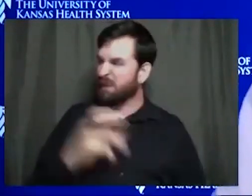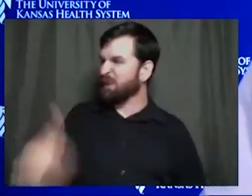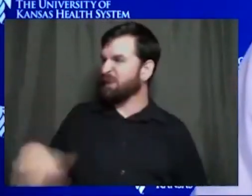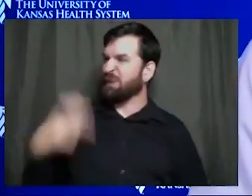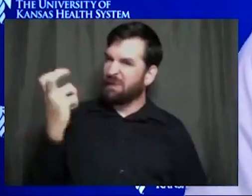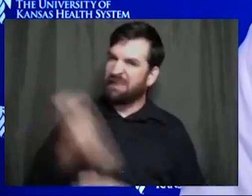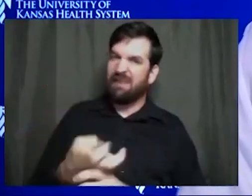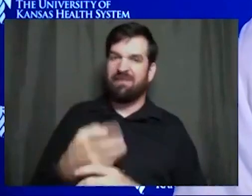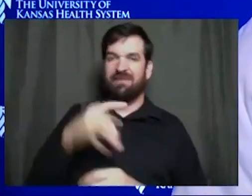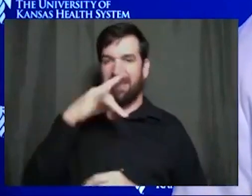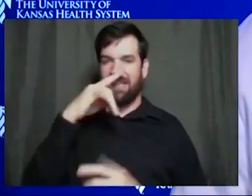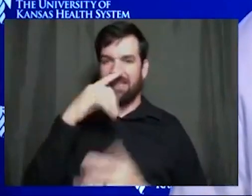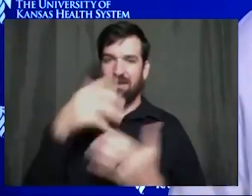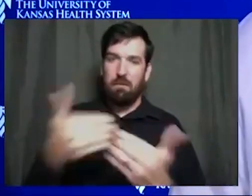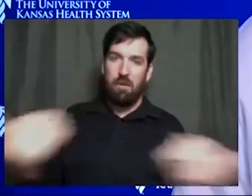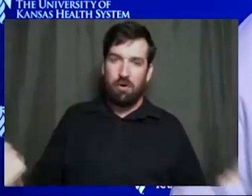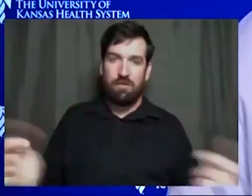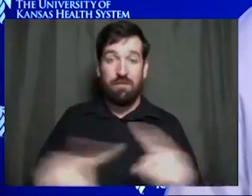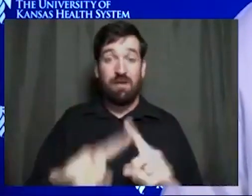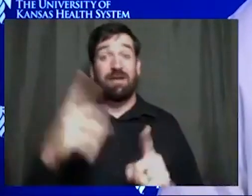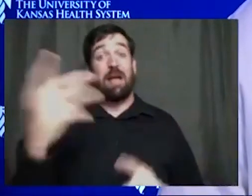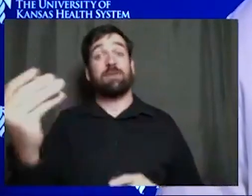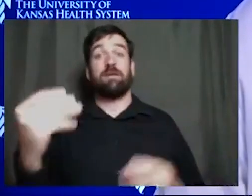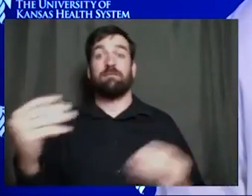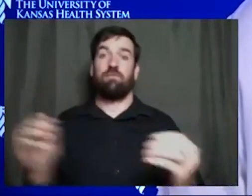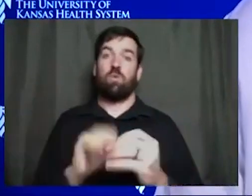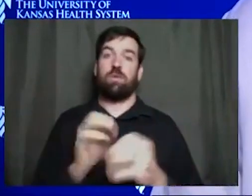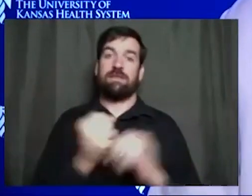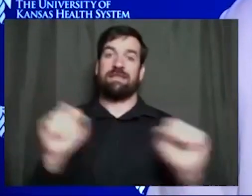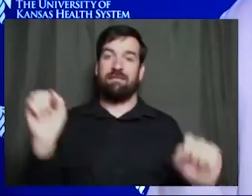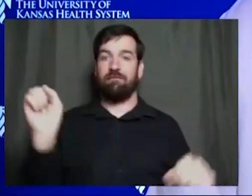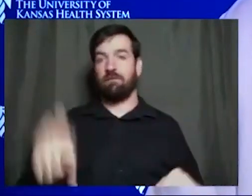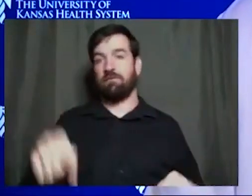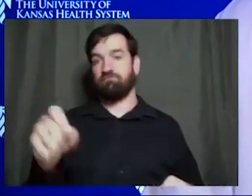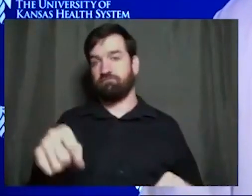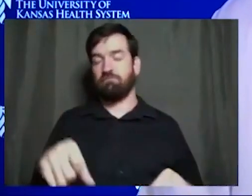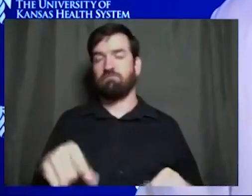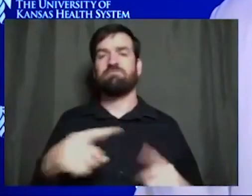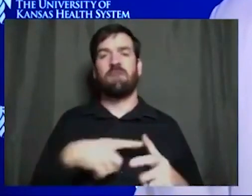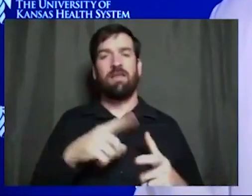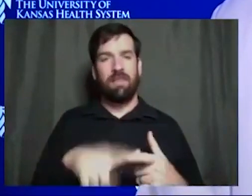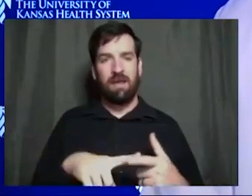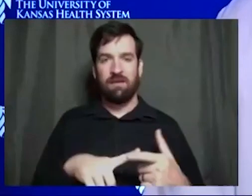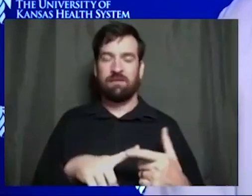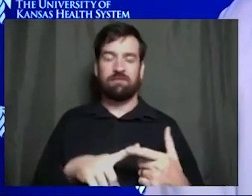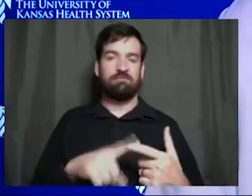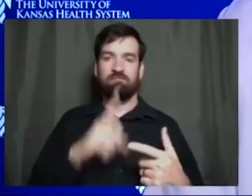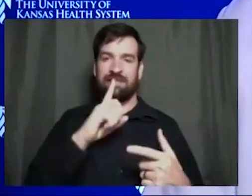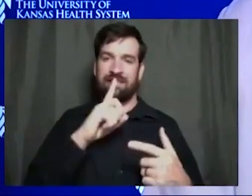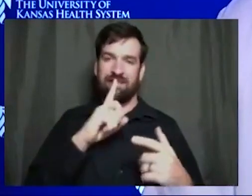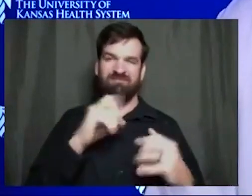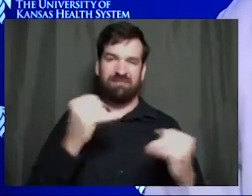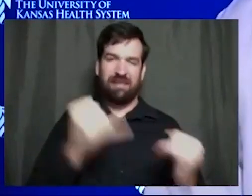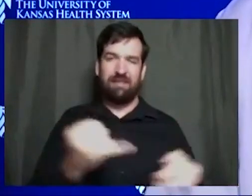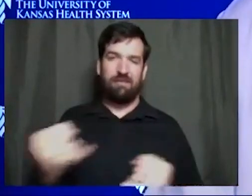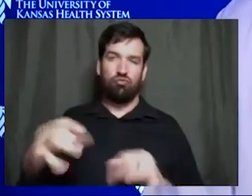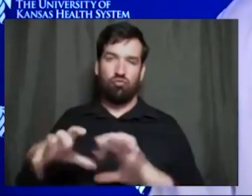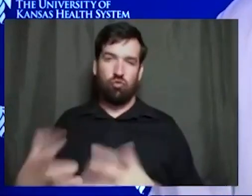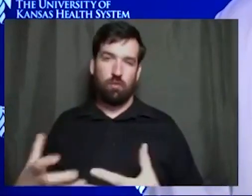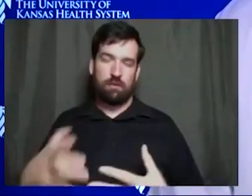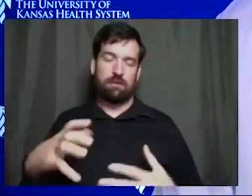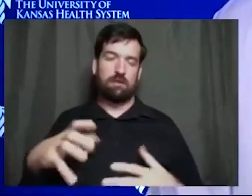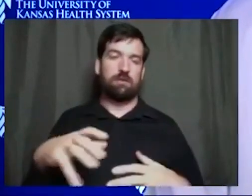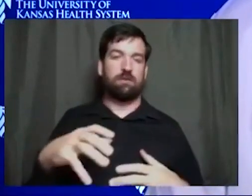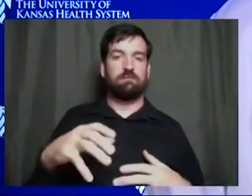But again, I think outdoors is much safer. And then it gets down to the individual groups and the bubble and the children that are